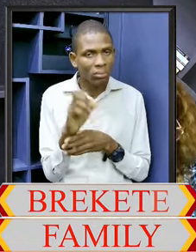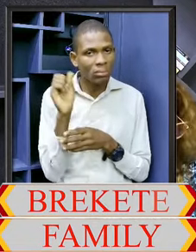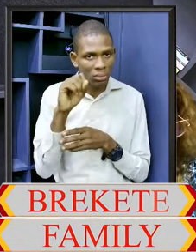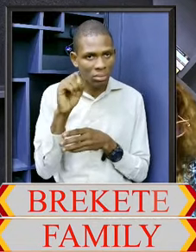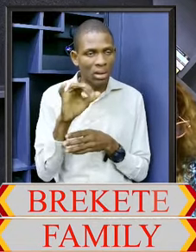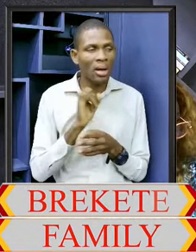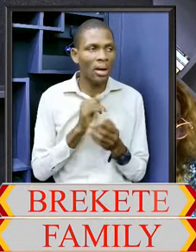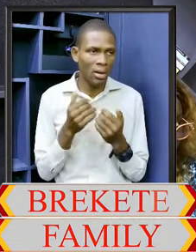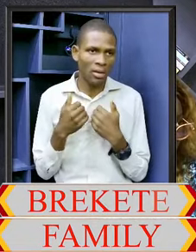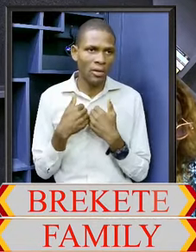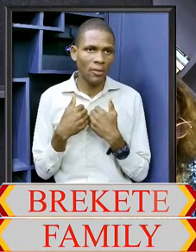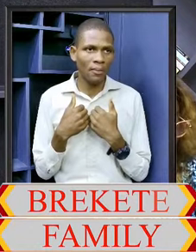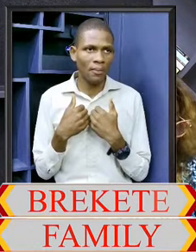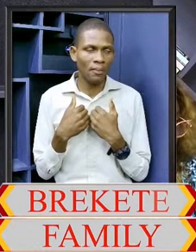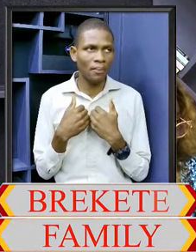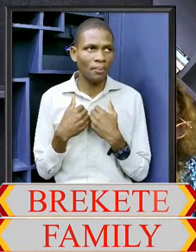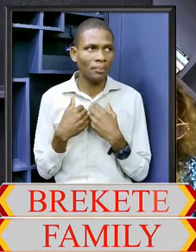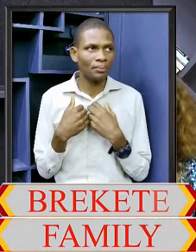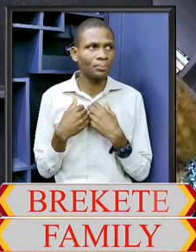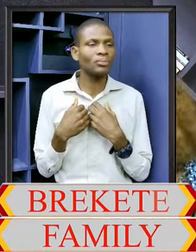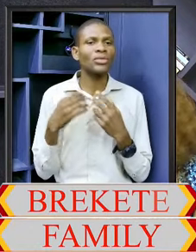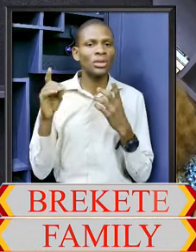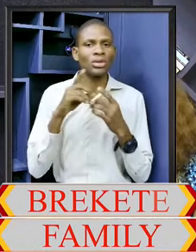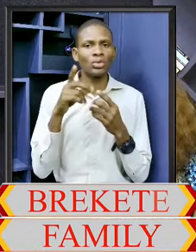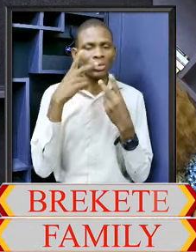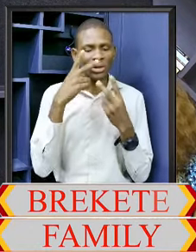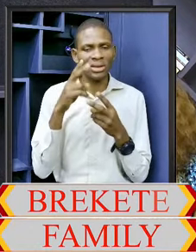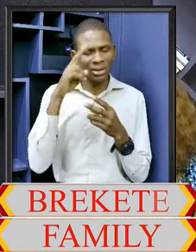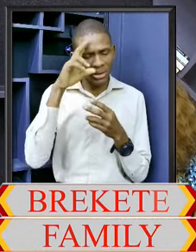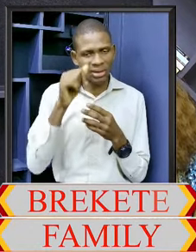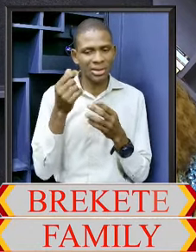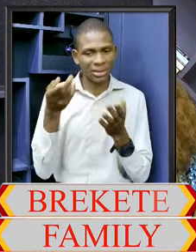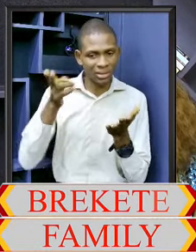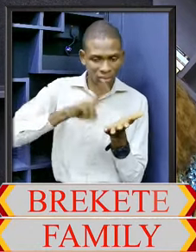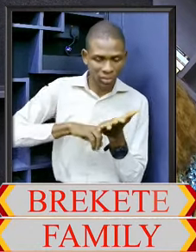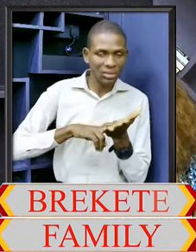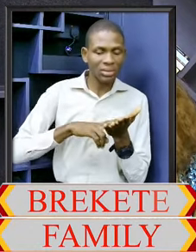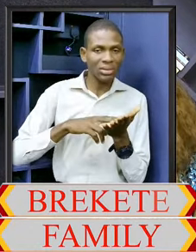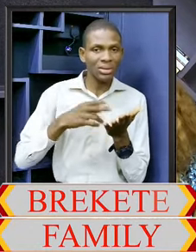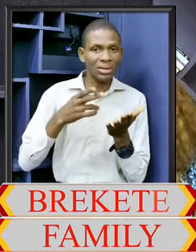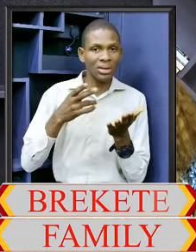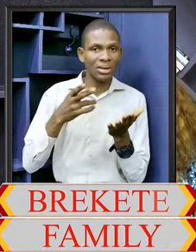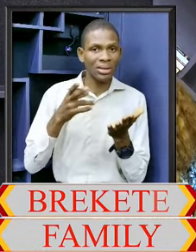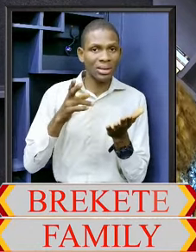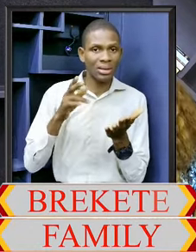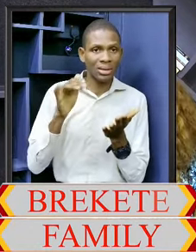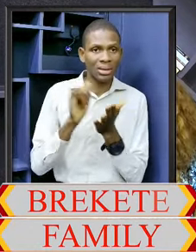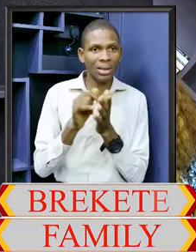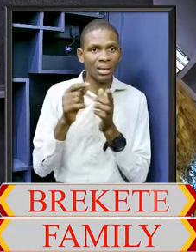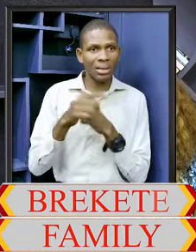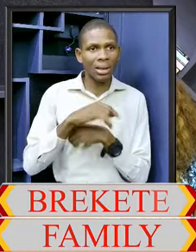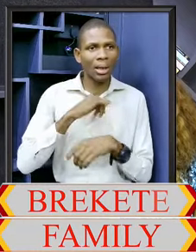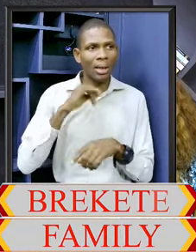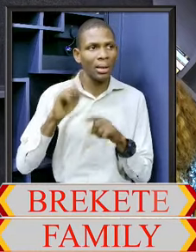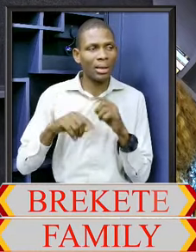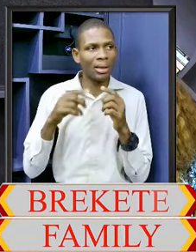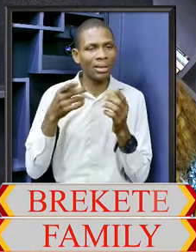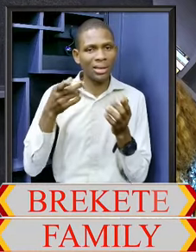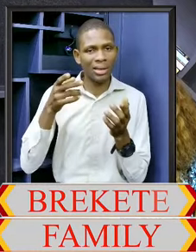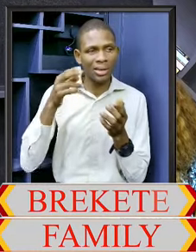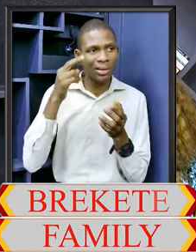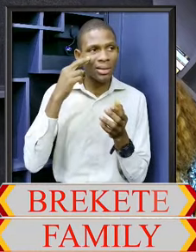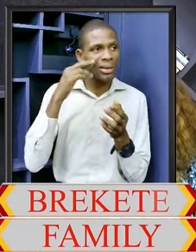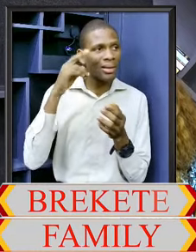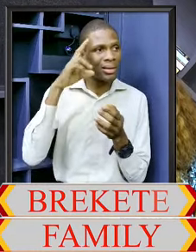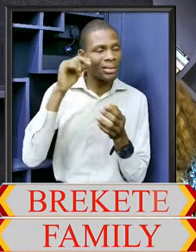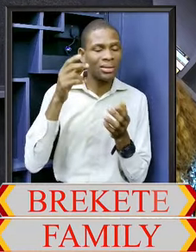Yes, I have his phone number. He has mine too. Did you see his signature in the letter where they bring? I can't recognize his signature. Did